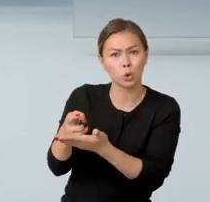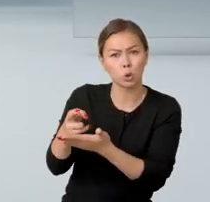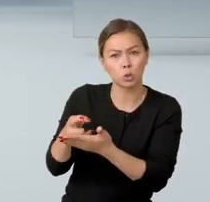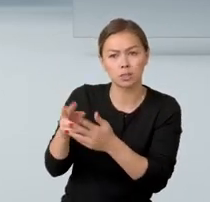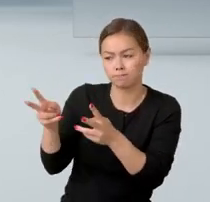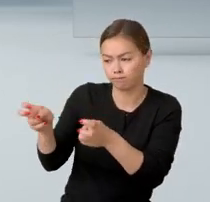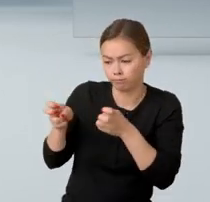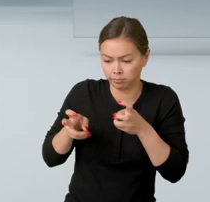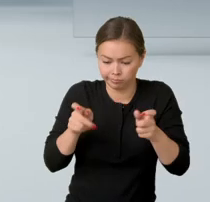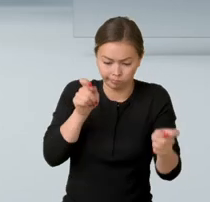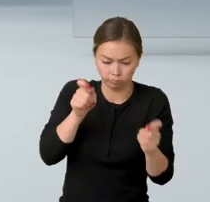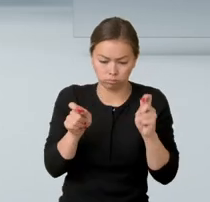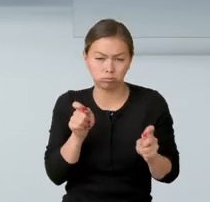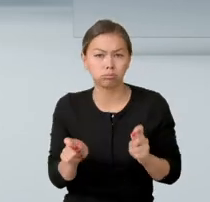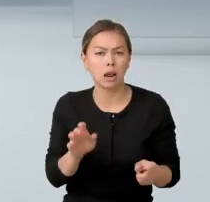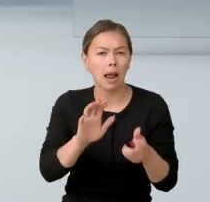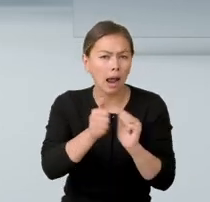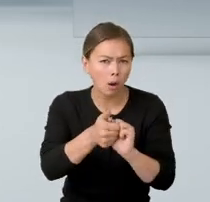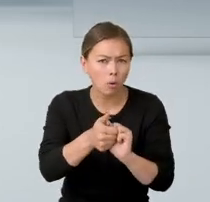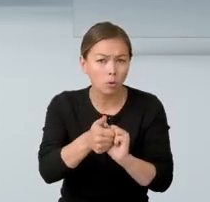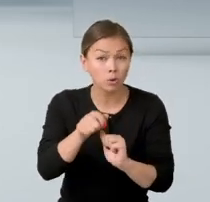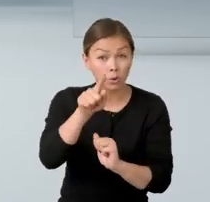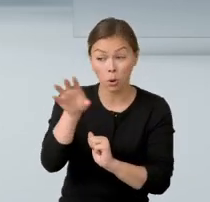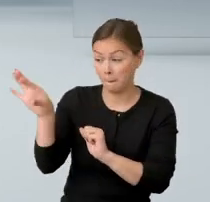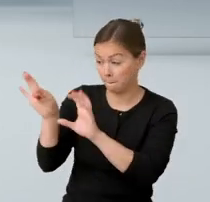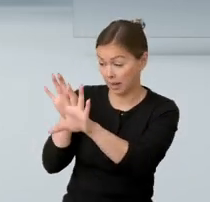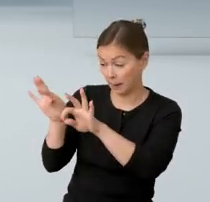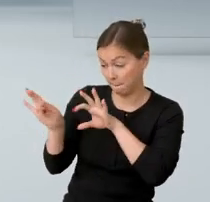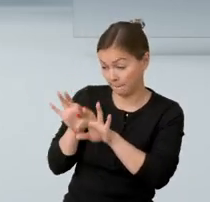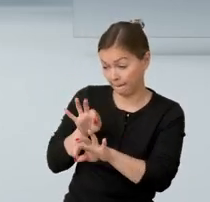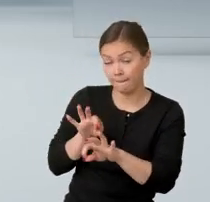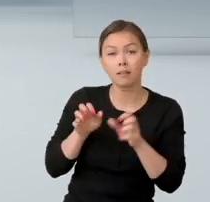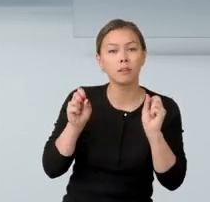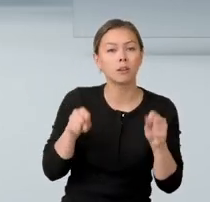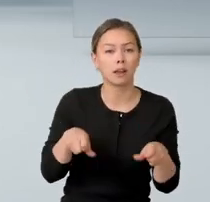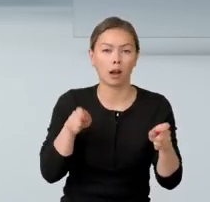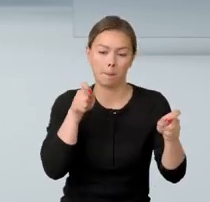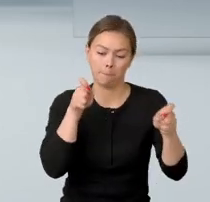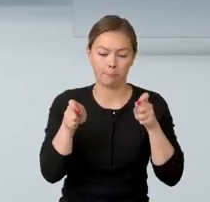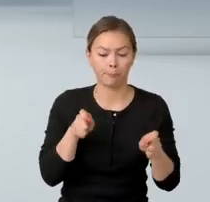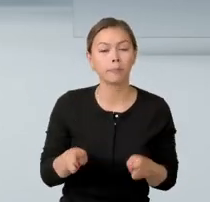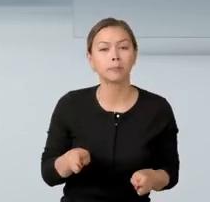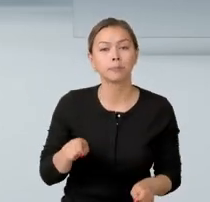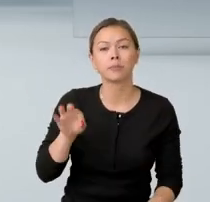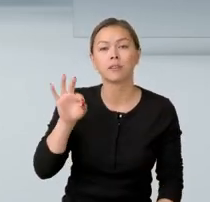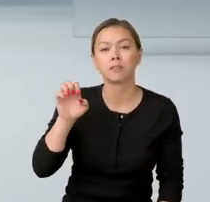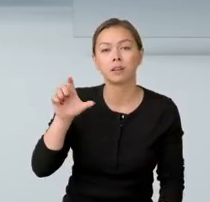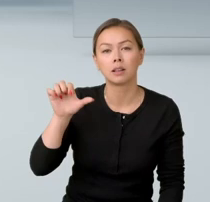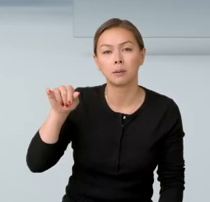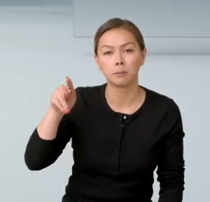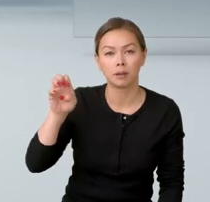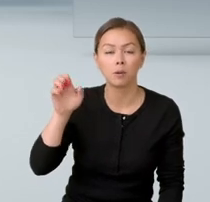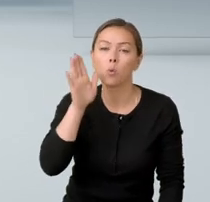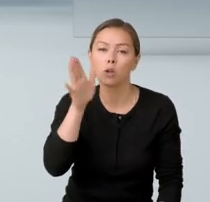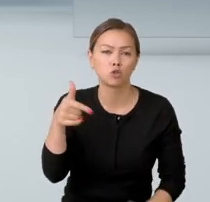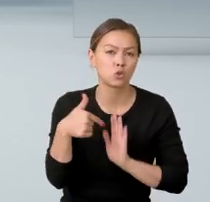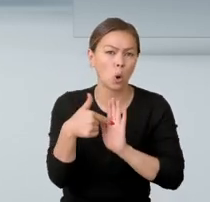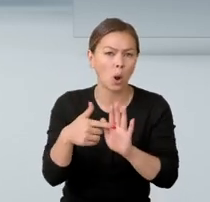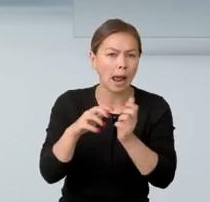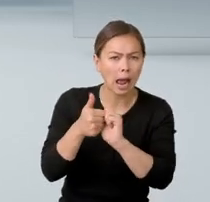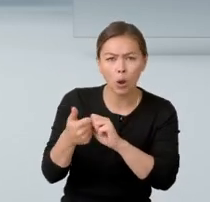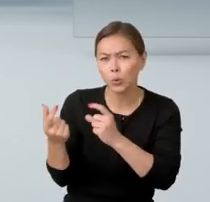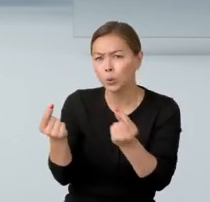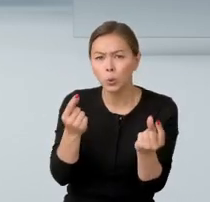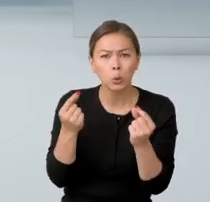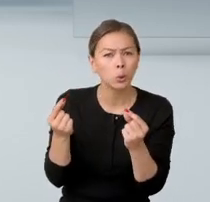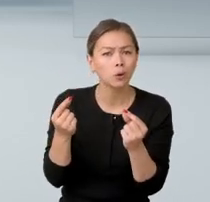blocks once you select the good ones you are able to start the configuration phase and Philippe you show us how to